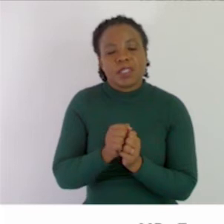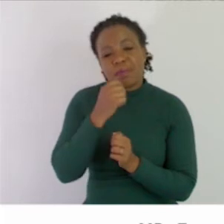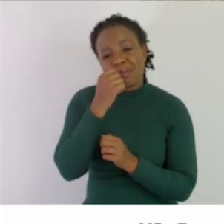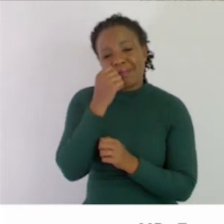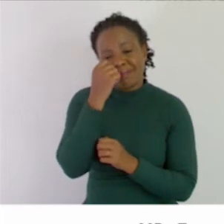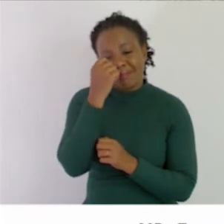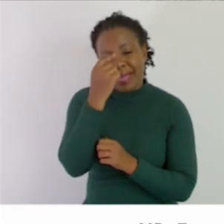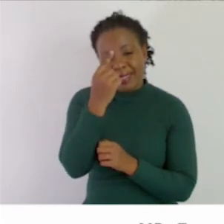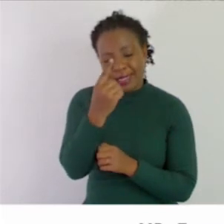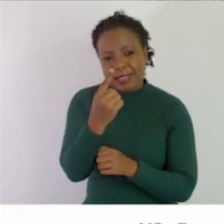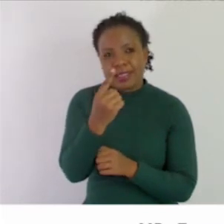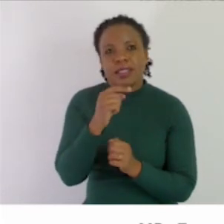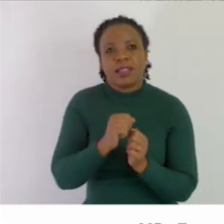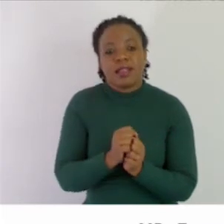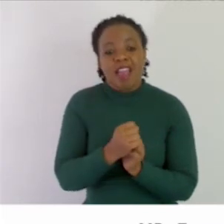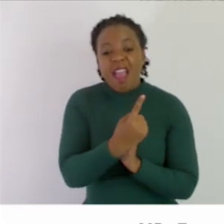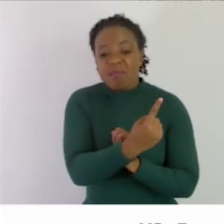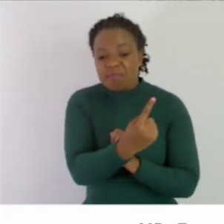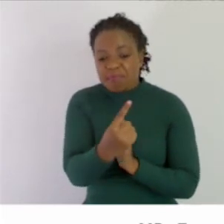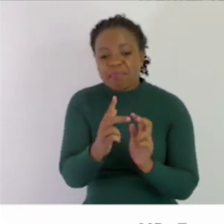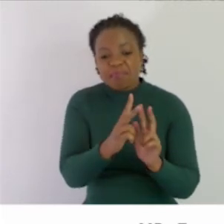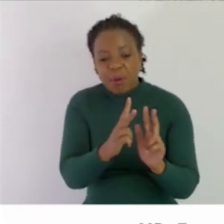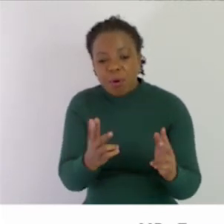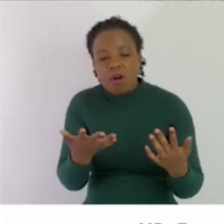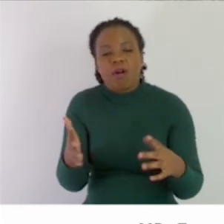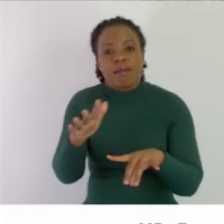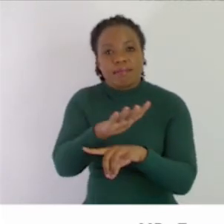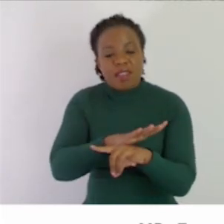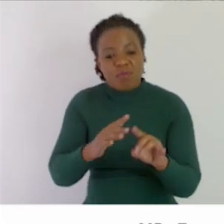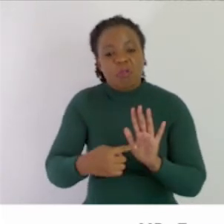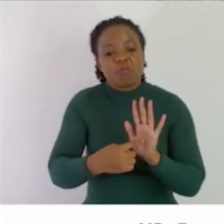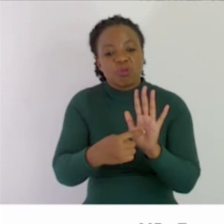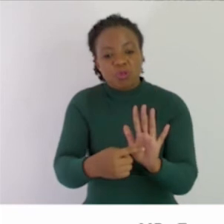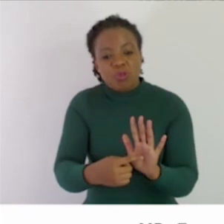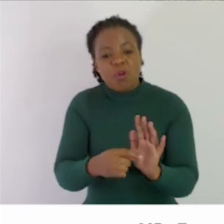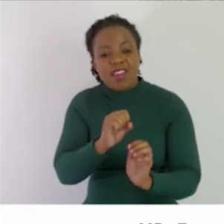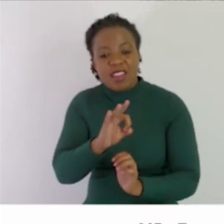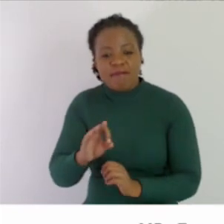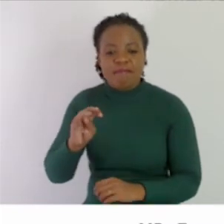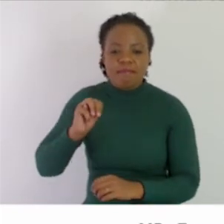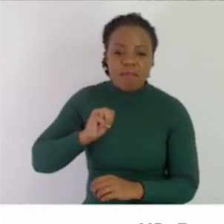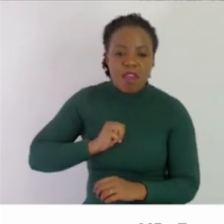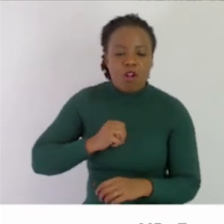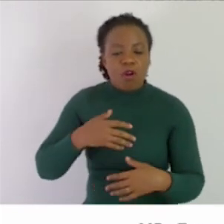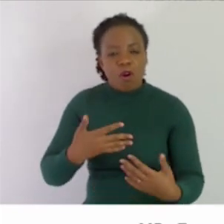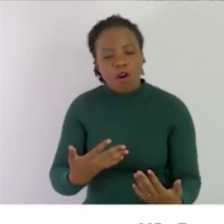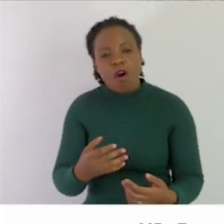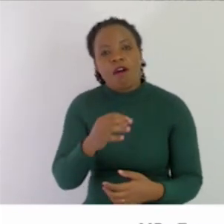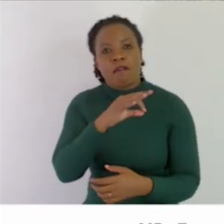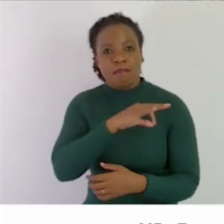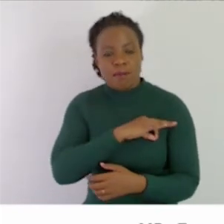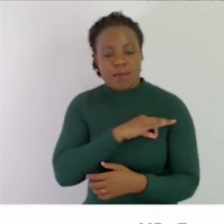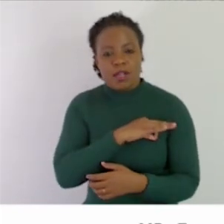remember this. Every person or animal is identified by being male or